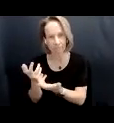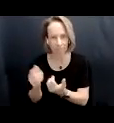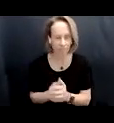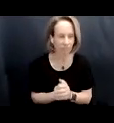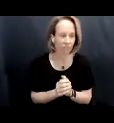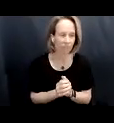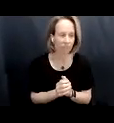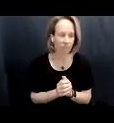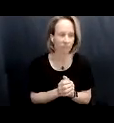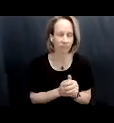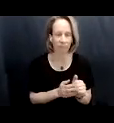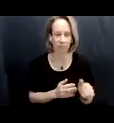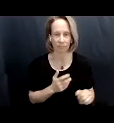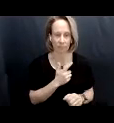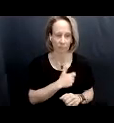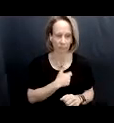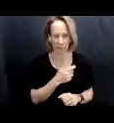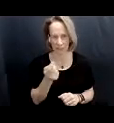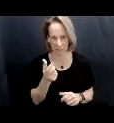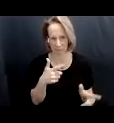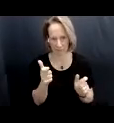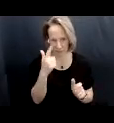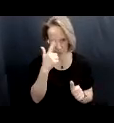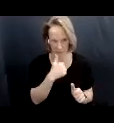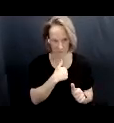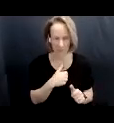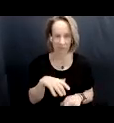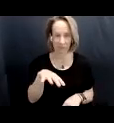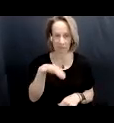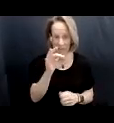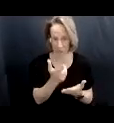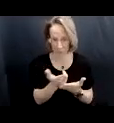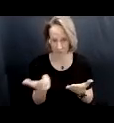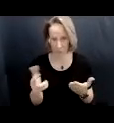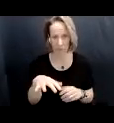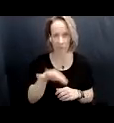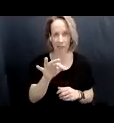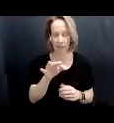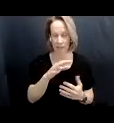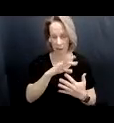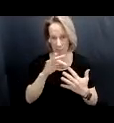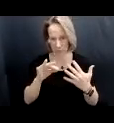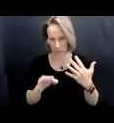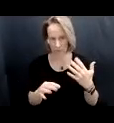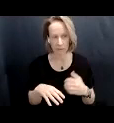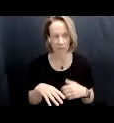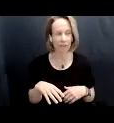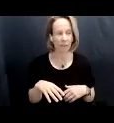Sorry, they're moving fast for me. Find resources, provide options. Yeah, so I think we can all